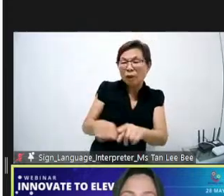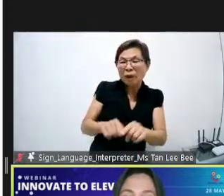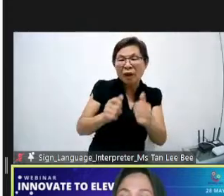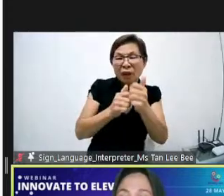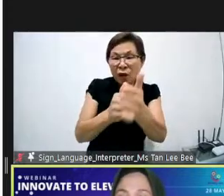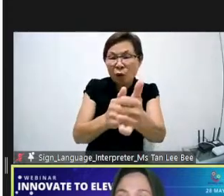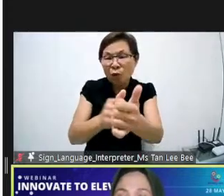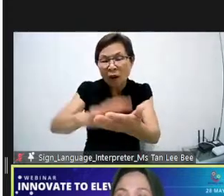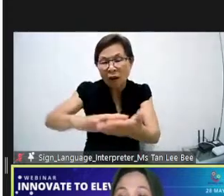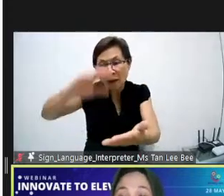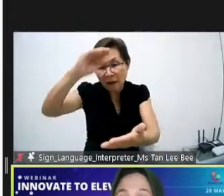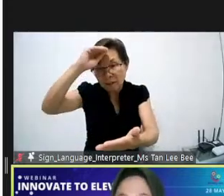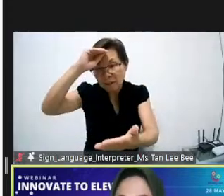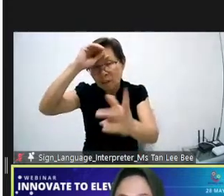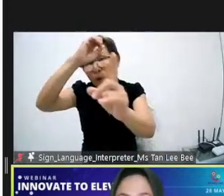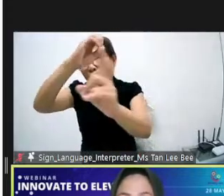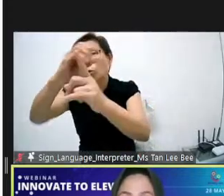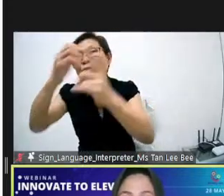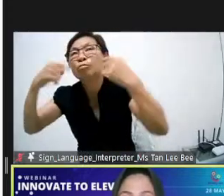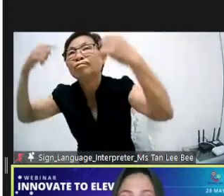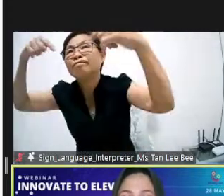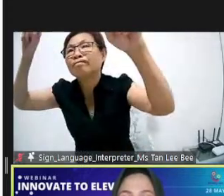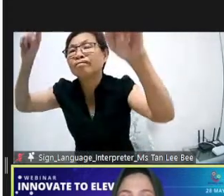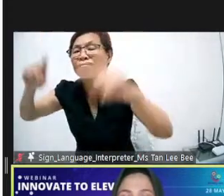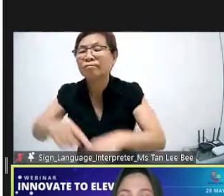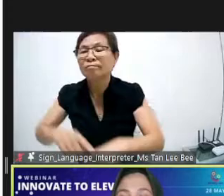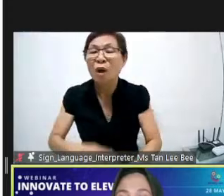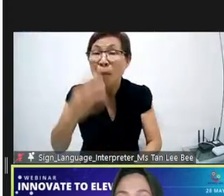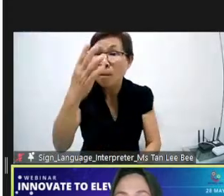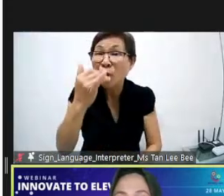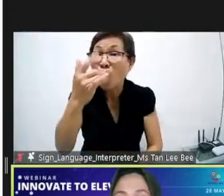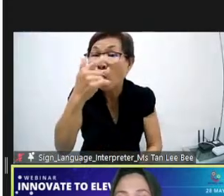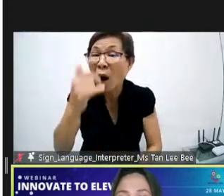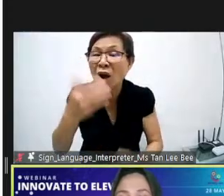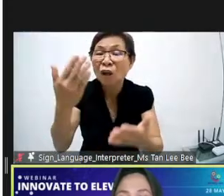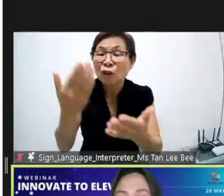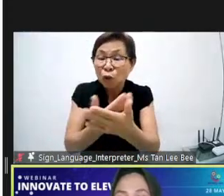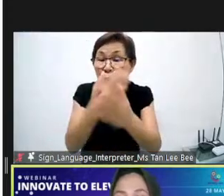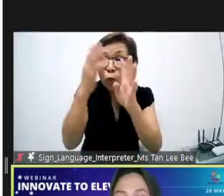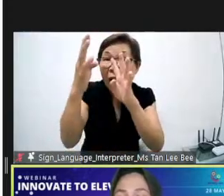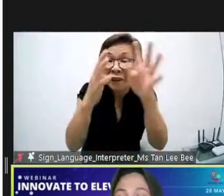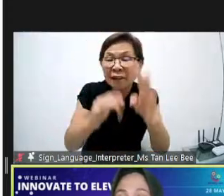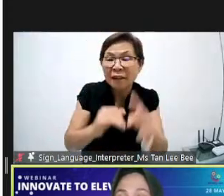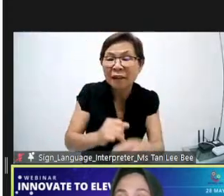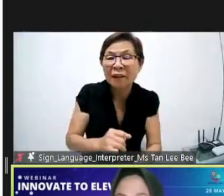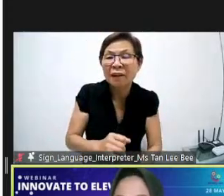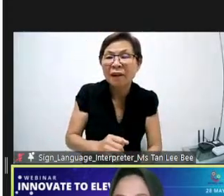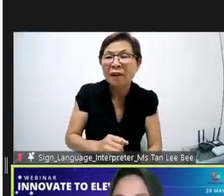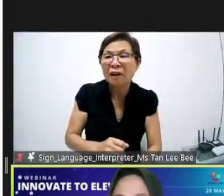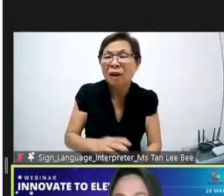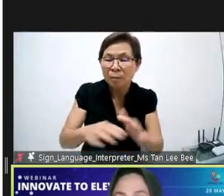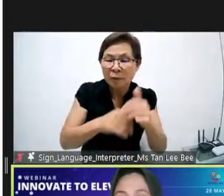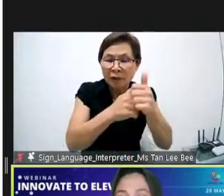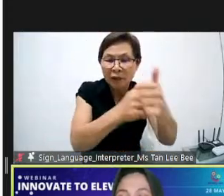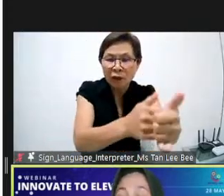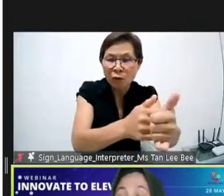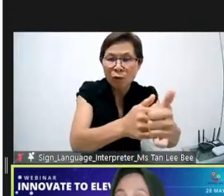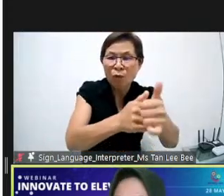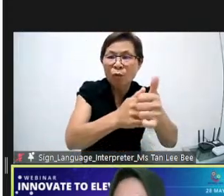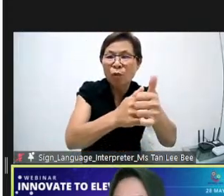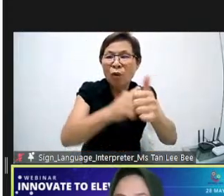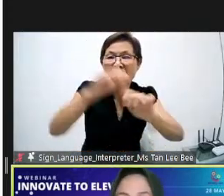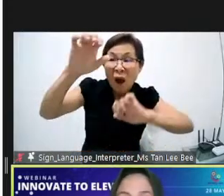learning objective to be achieved. Because the innovation that I do are based on the analysis of